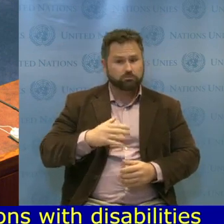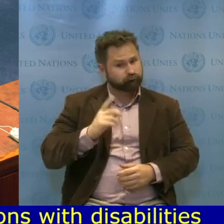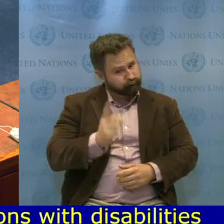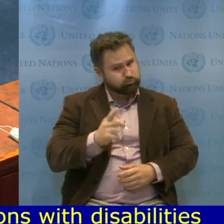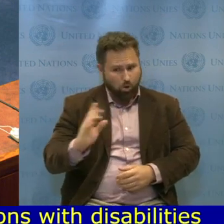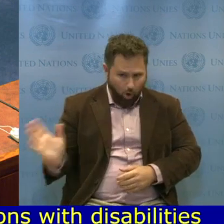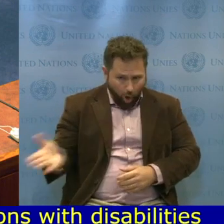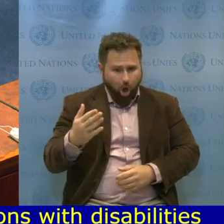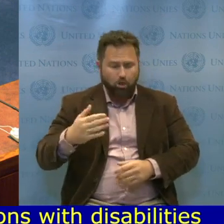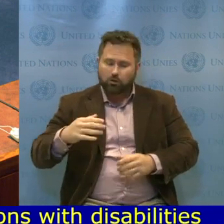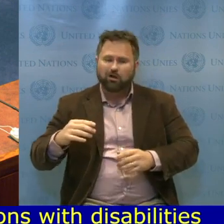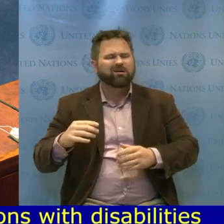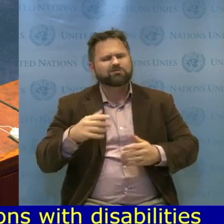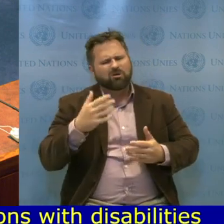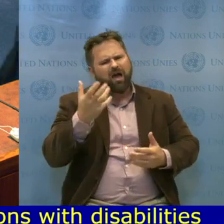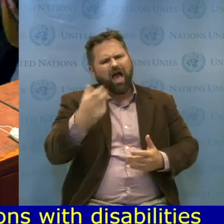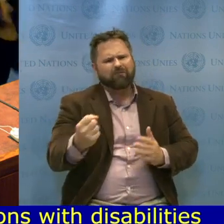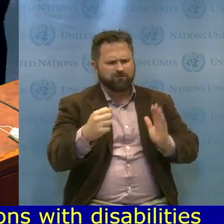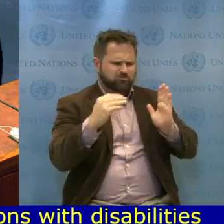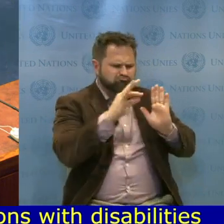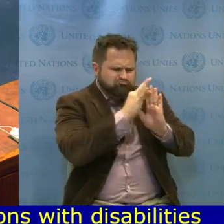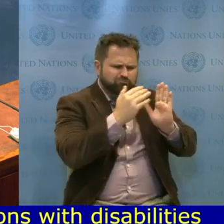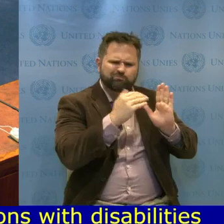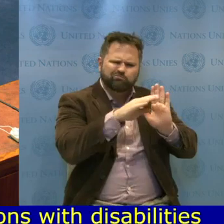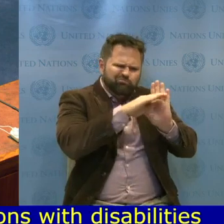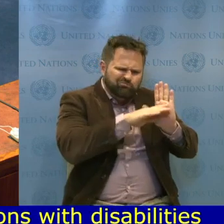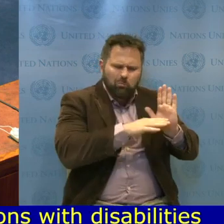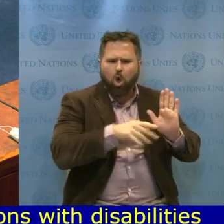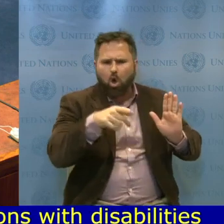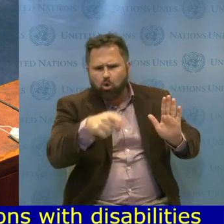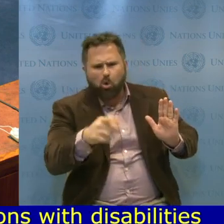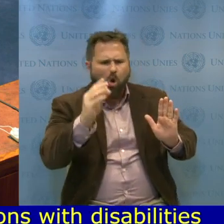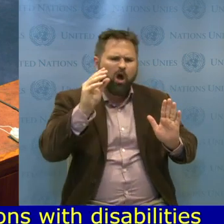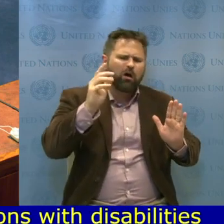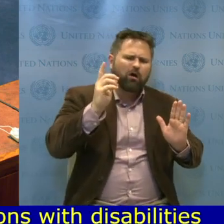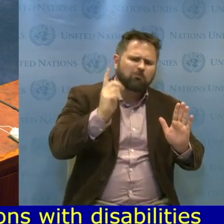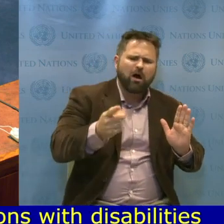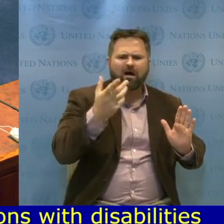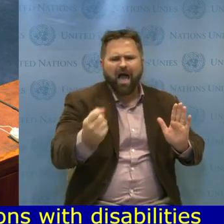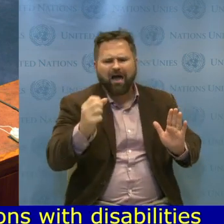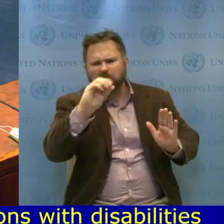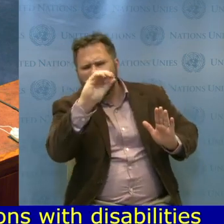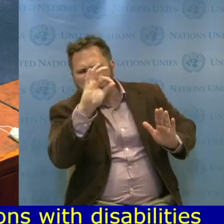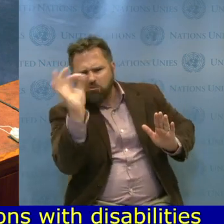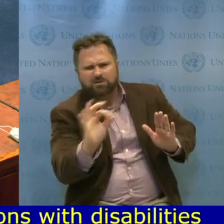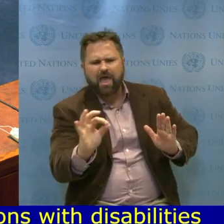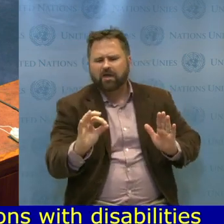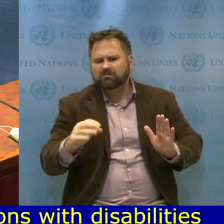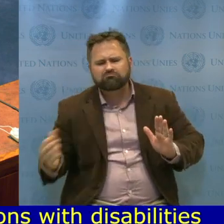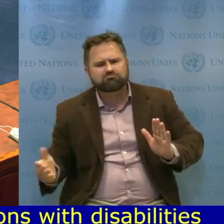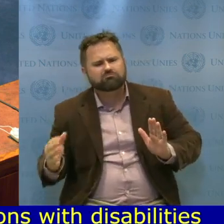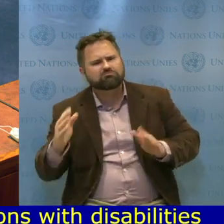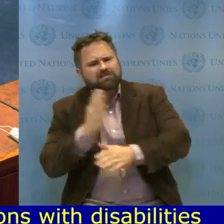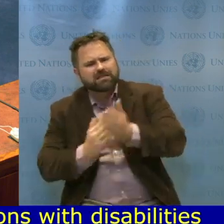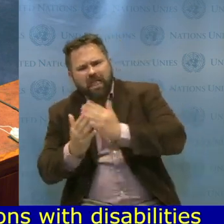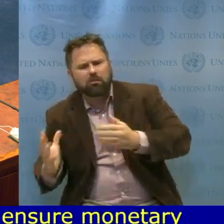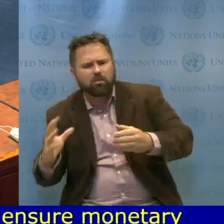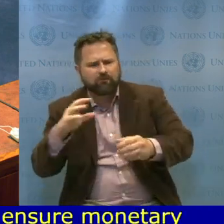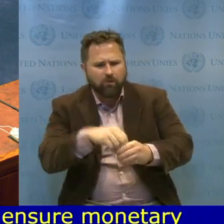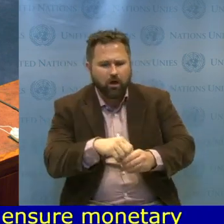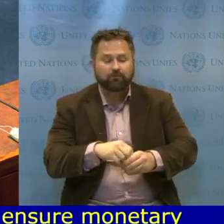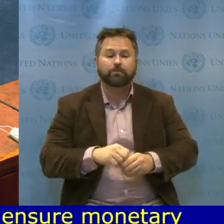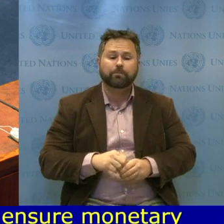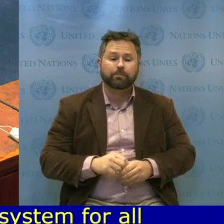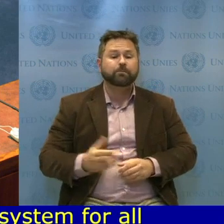quota system for all organizations, irrespective of their form of ownership. Madam Chair, the 2018 United Nations Report on Disability and